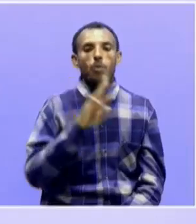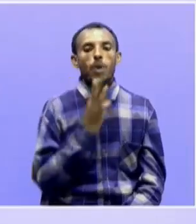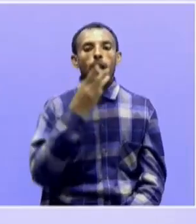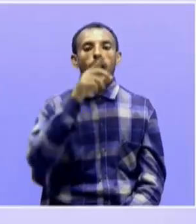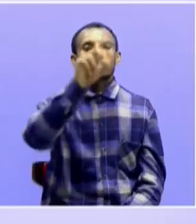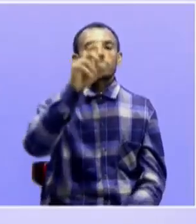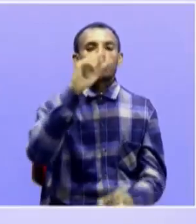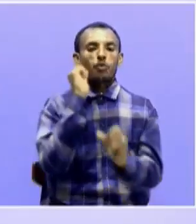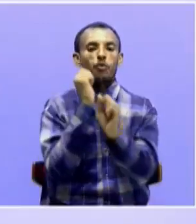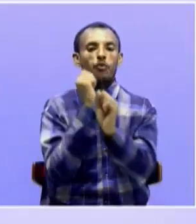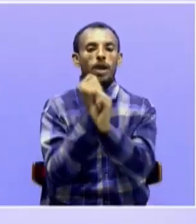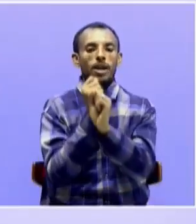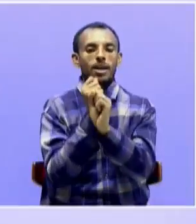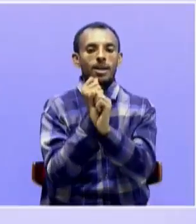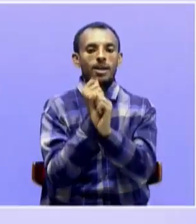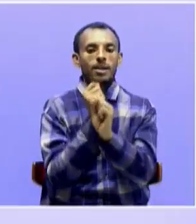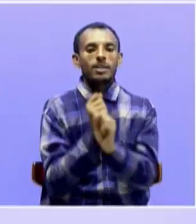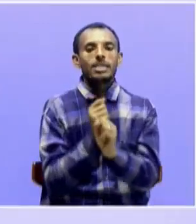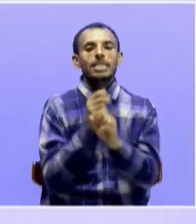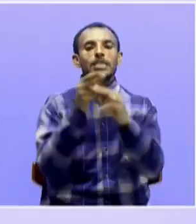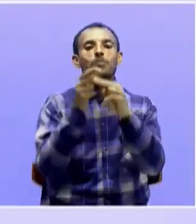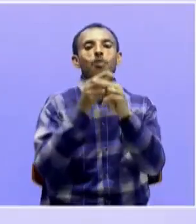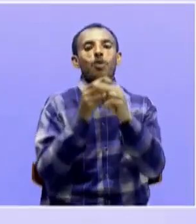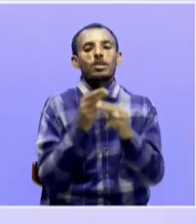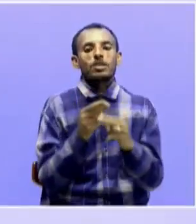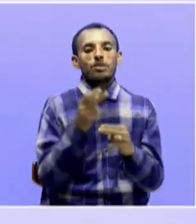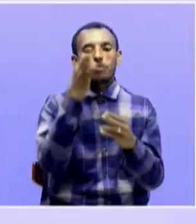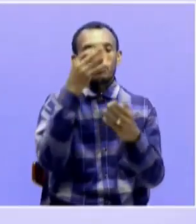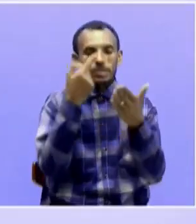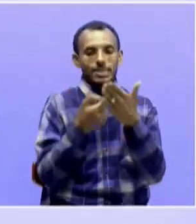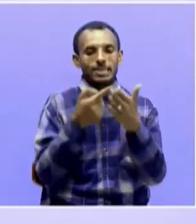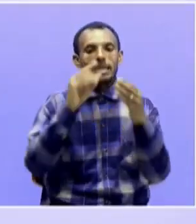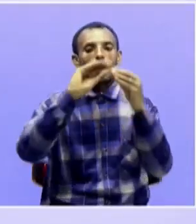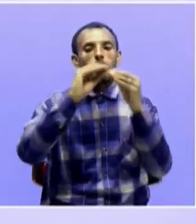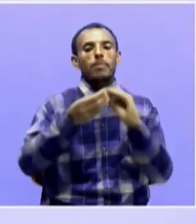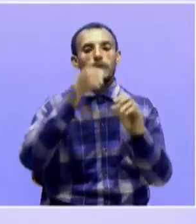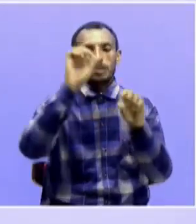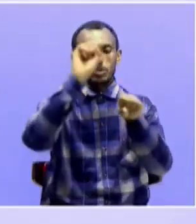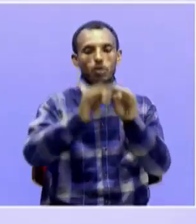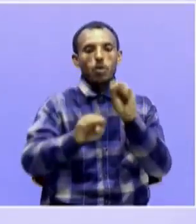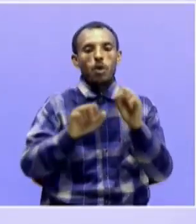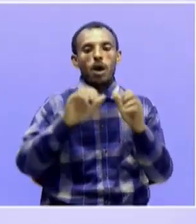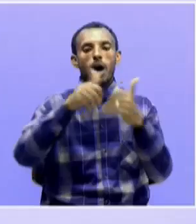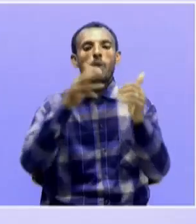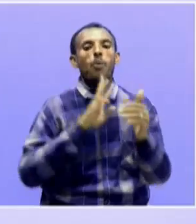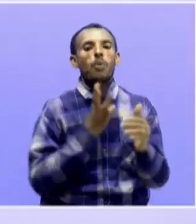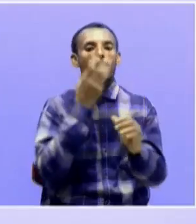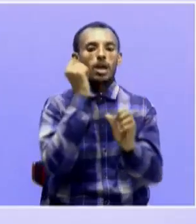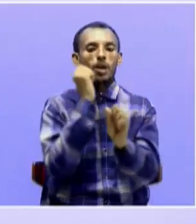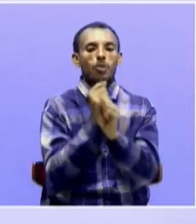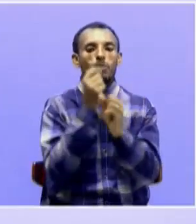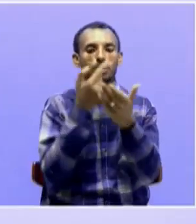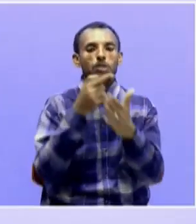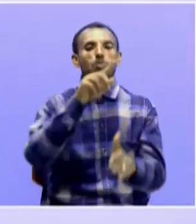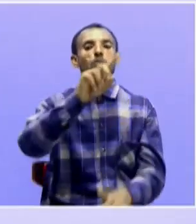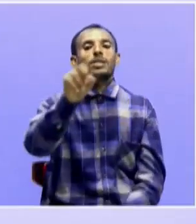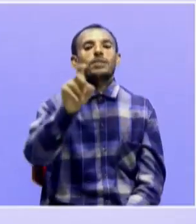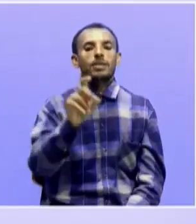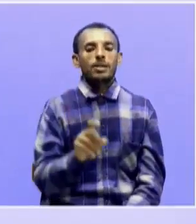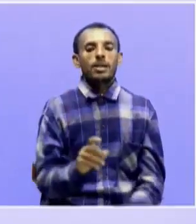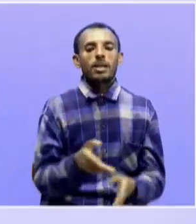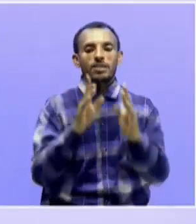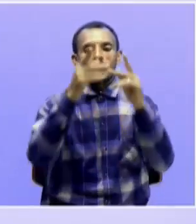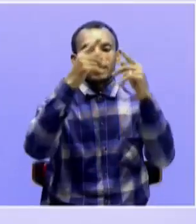to find the smallest of these numbers. So how we do this question? Let's